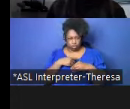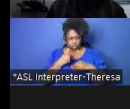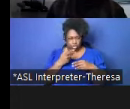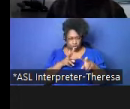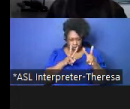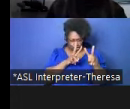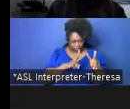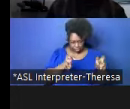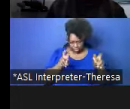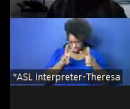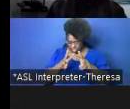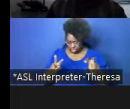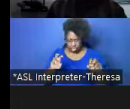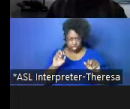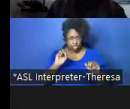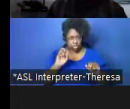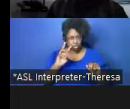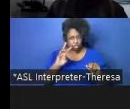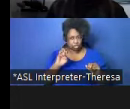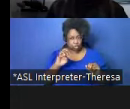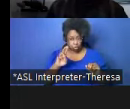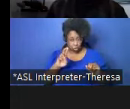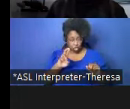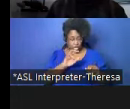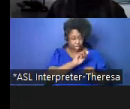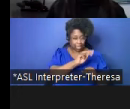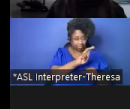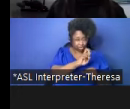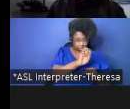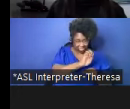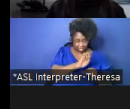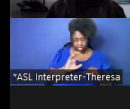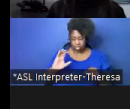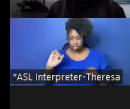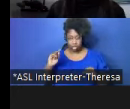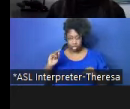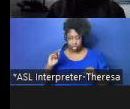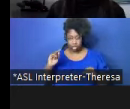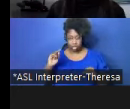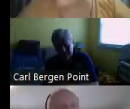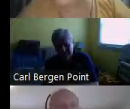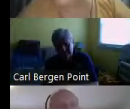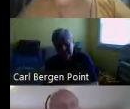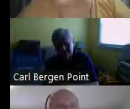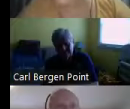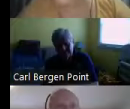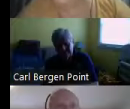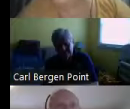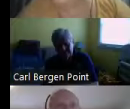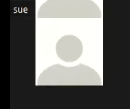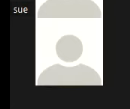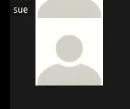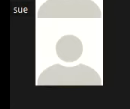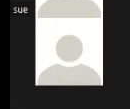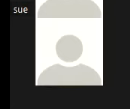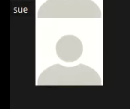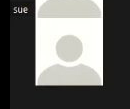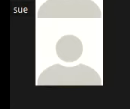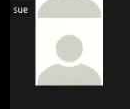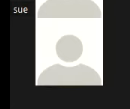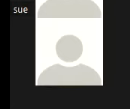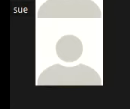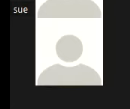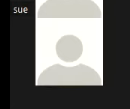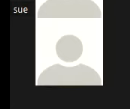the sewers from the Avenue E area and Cottage Street to see what improvements we could make. One of the improvements, apart from increasing